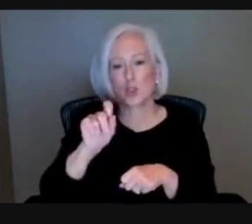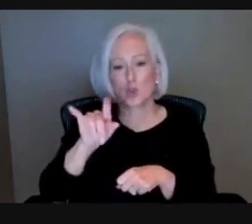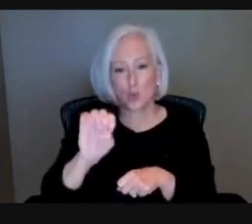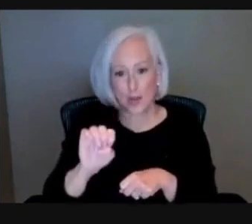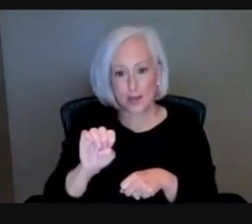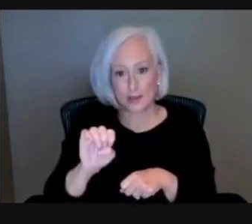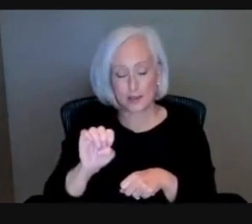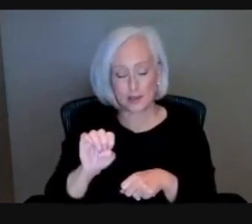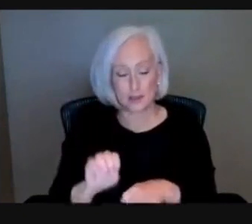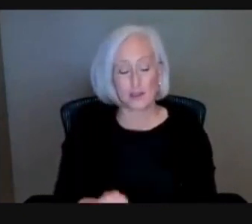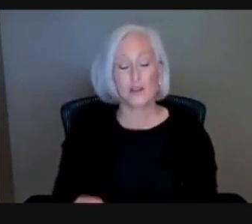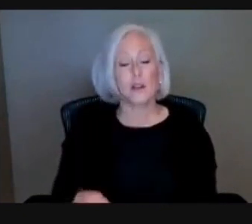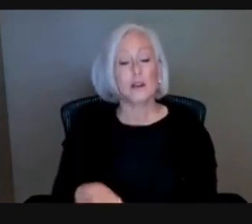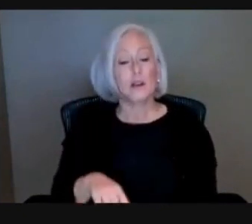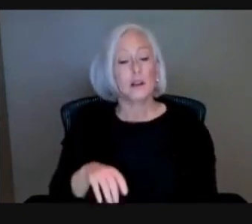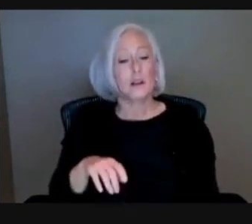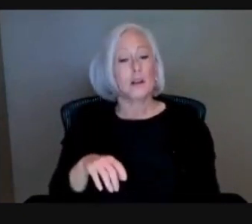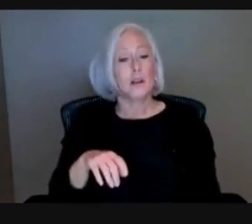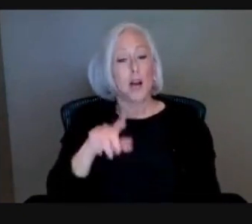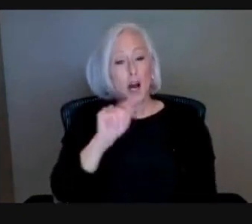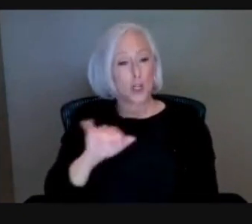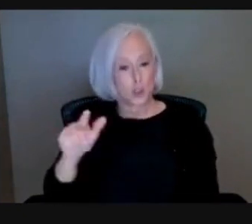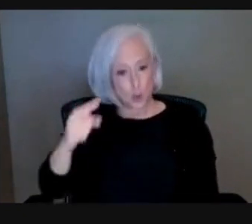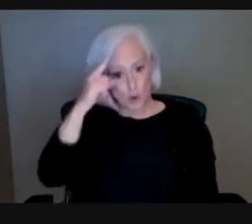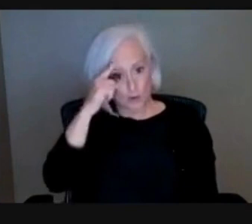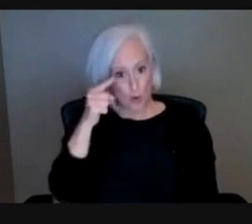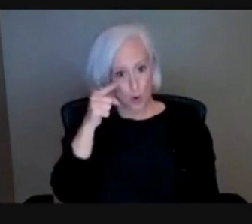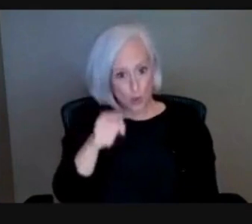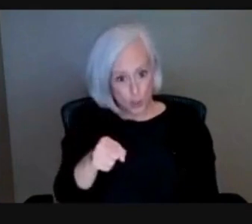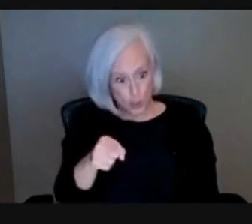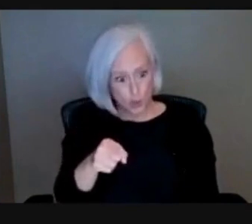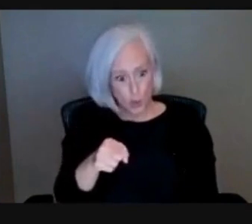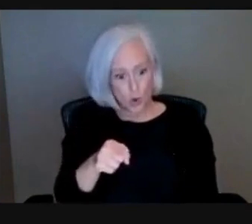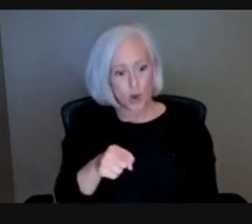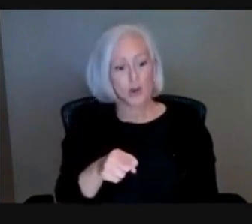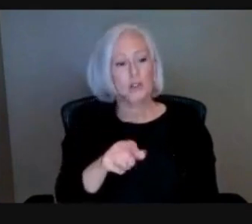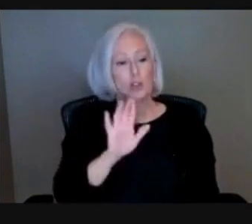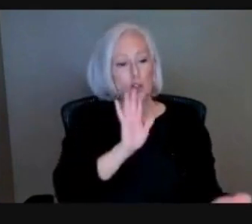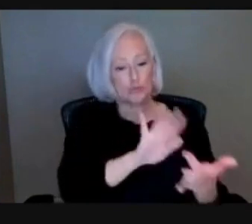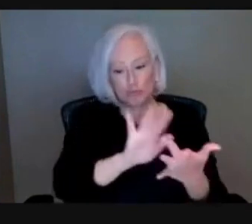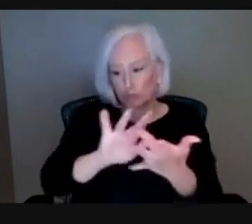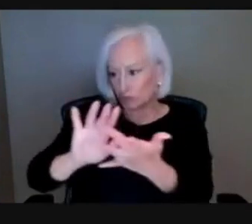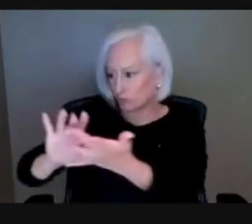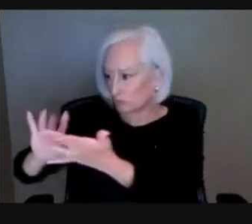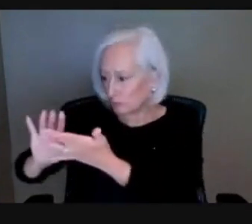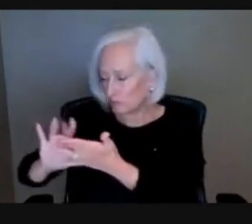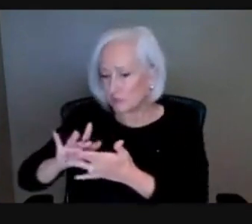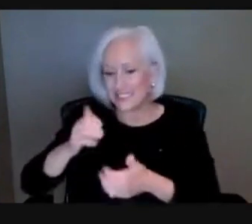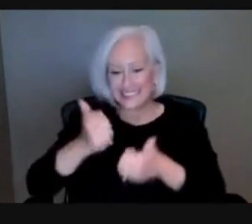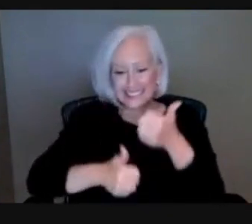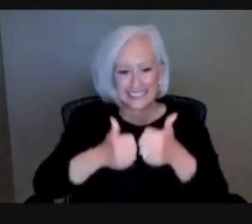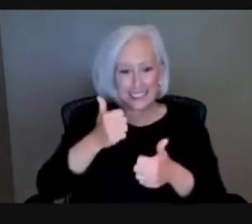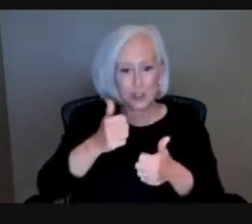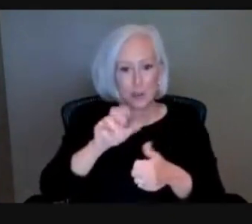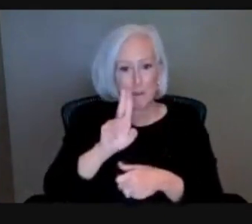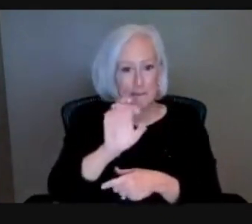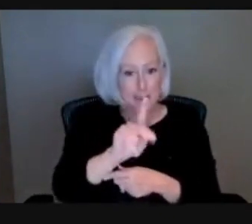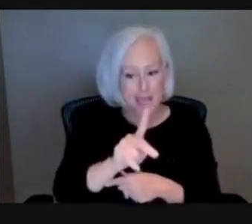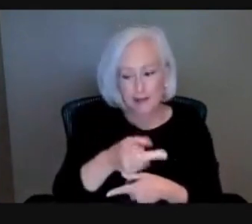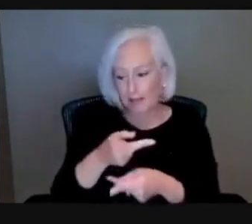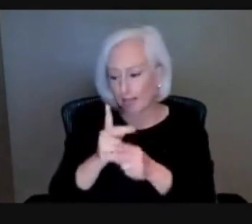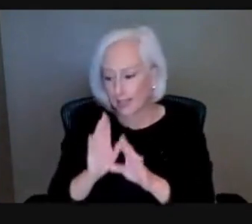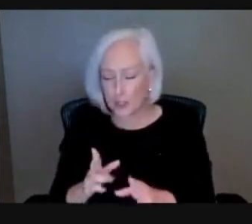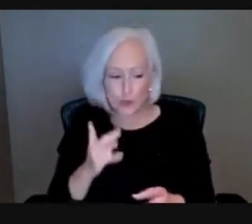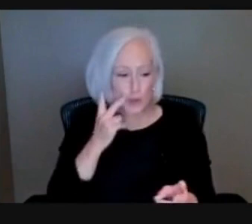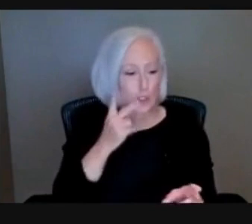for you, the consumer, to go from bank to bank to bank, lender, lender, lender, to see who is actually charging you more